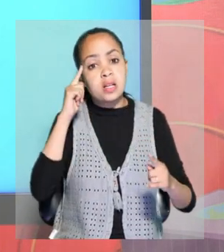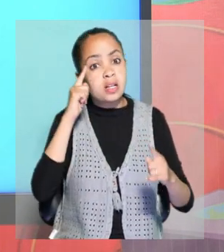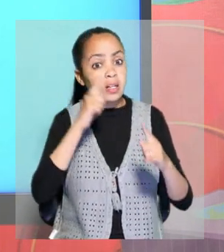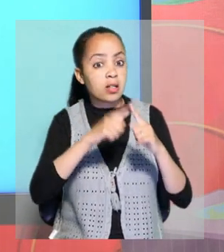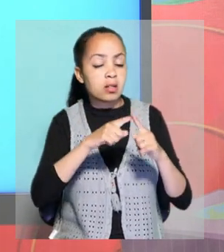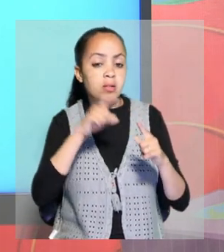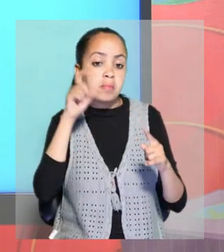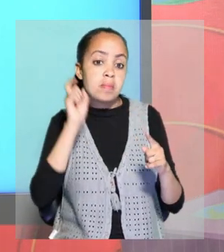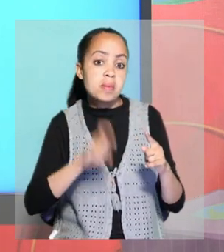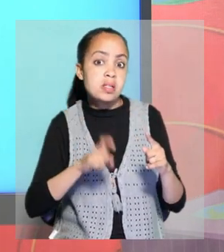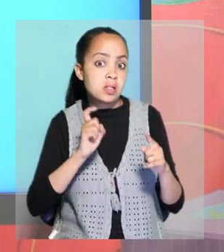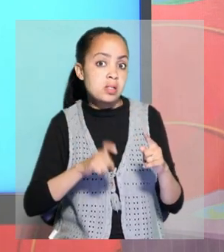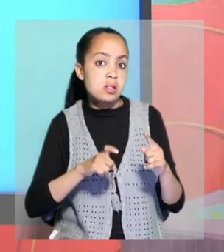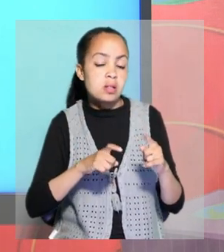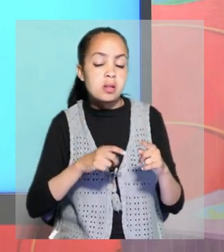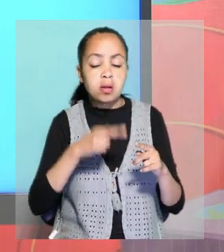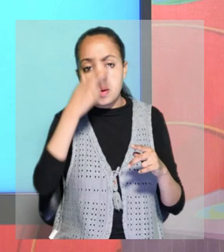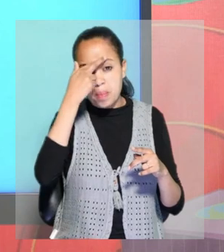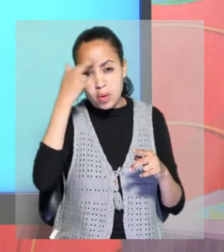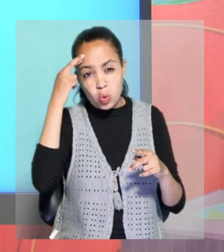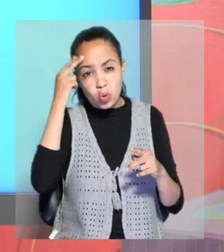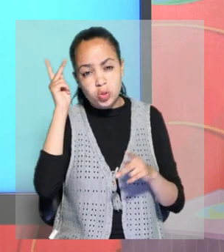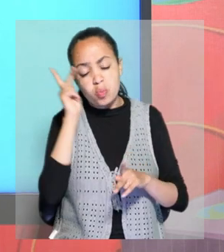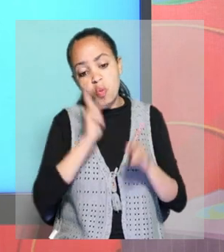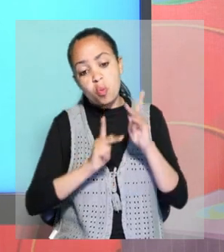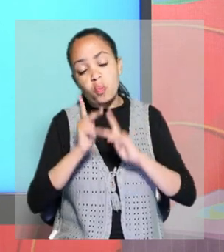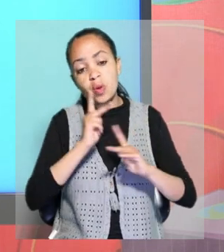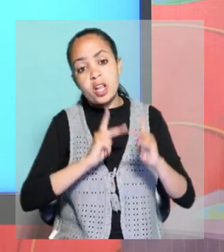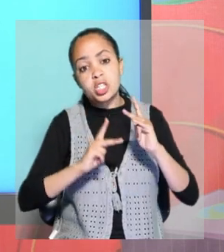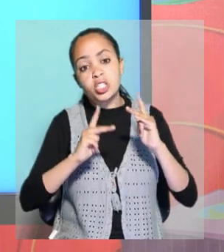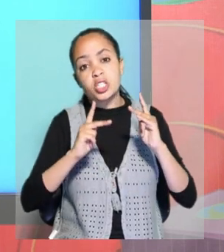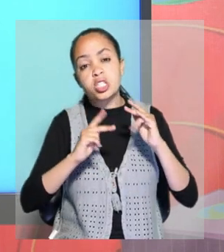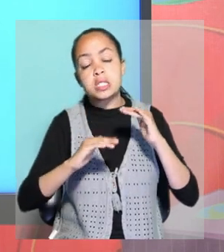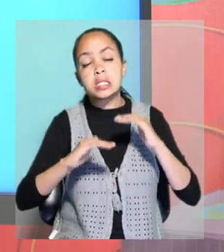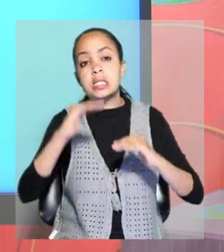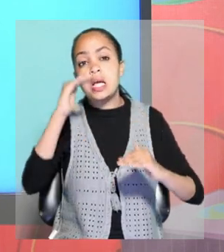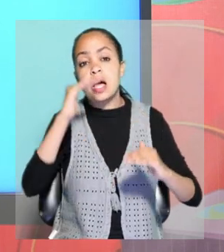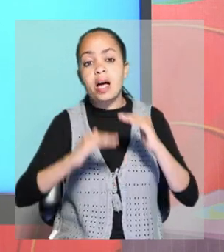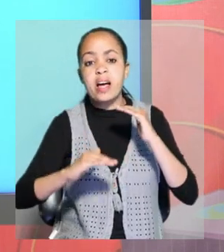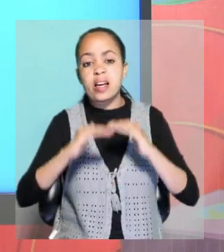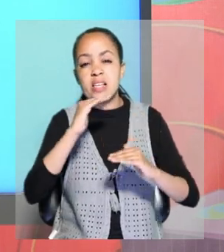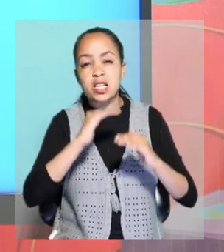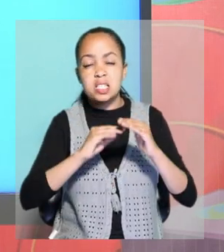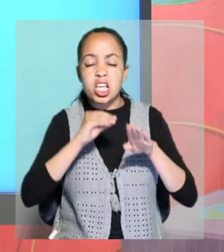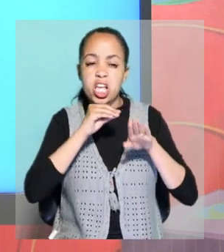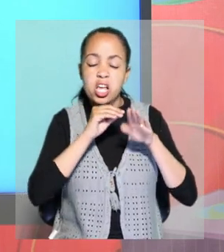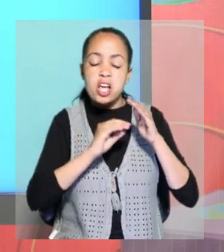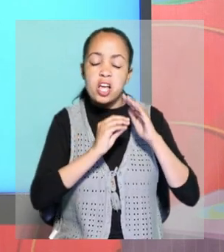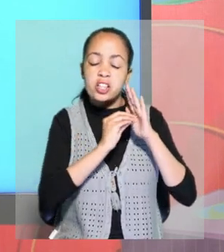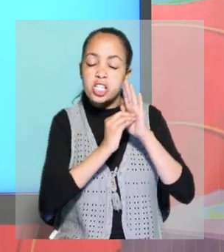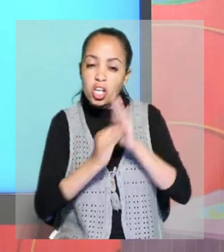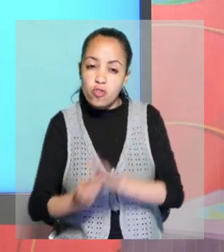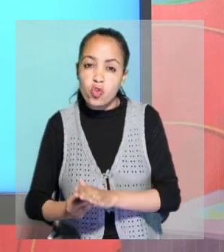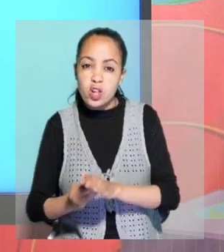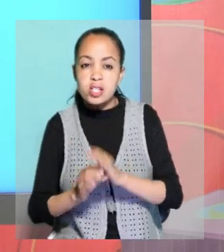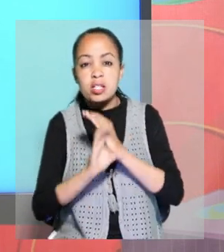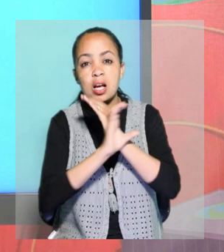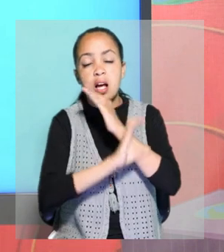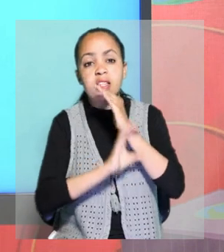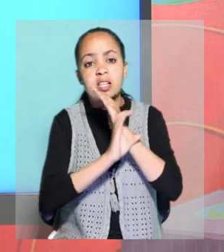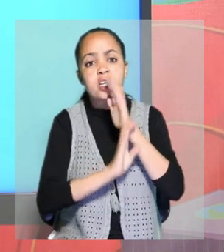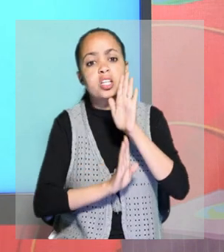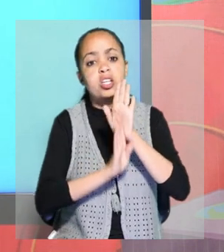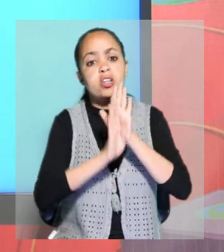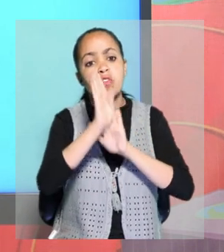available. Because population size may be influence a country development. And again, free